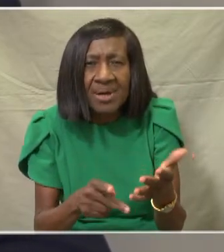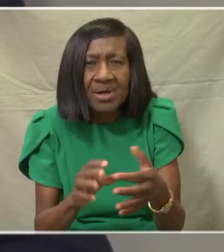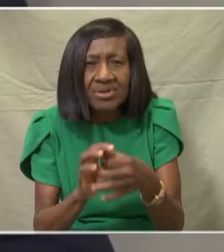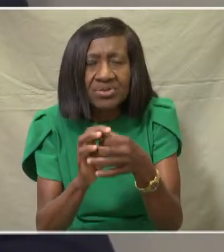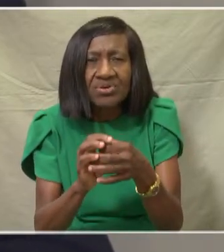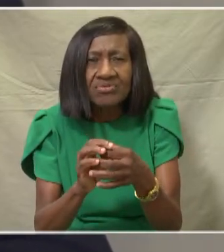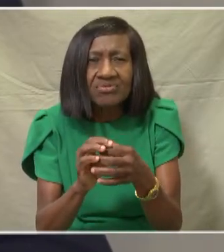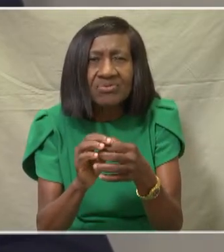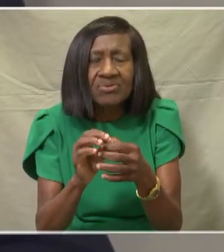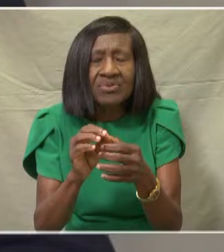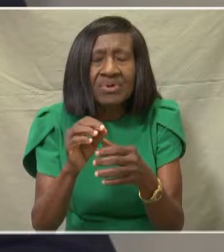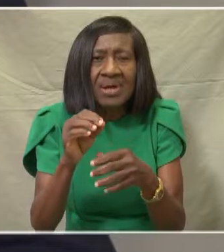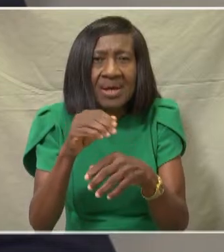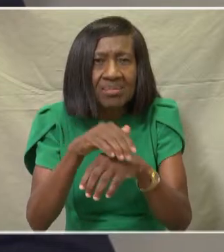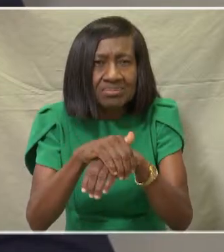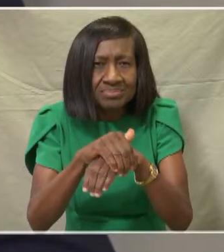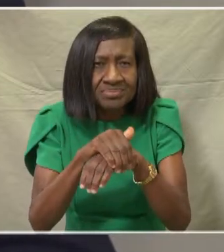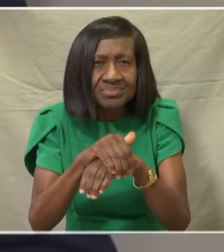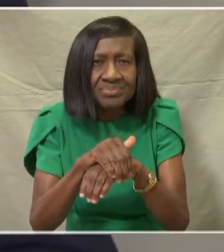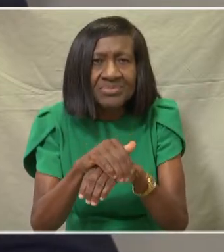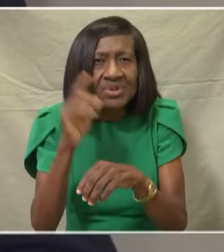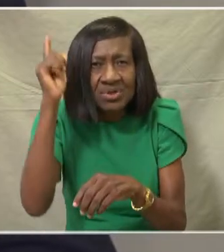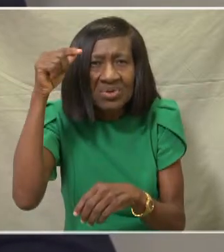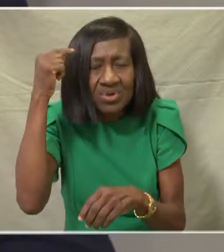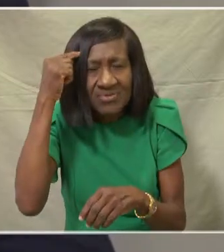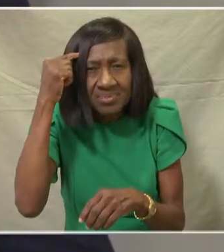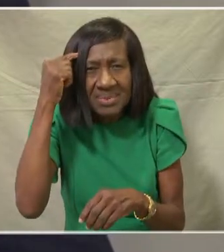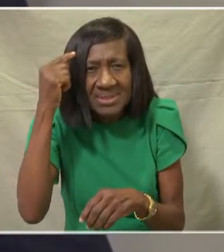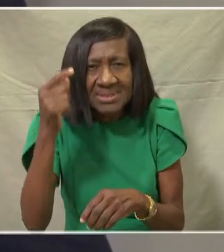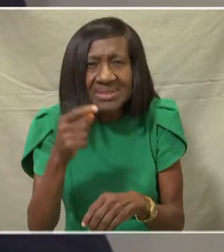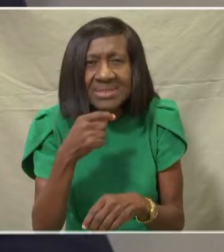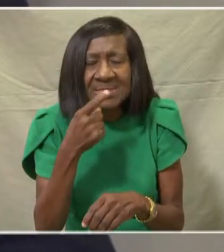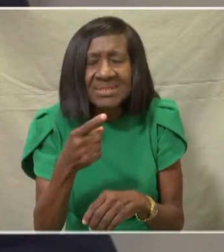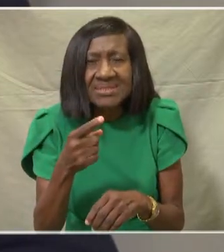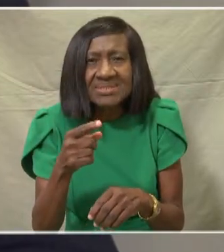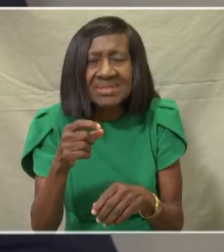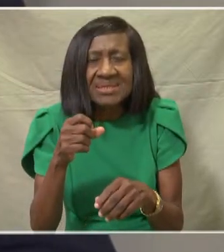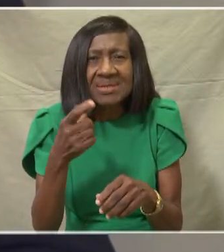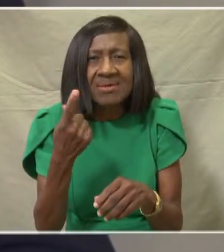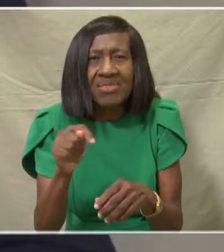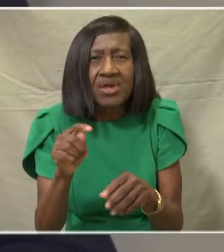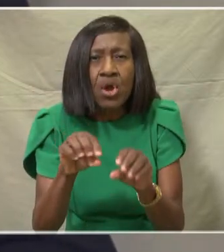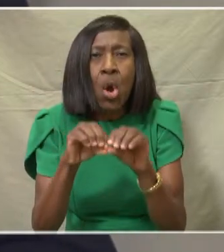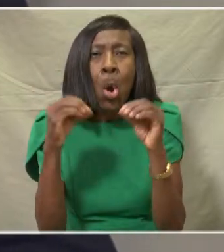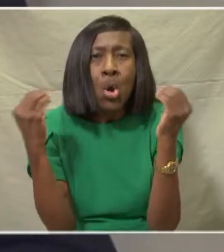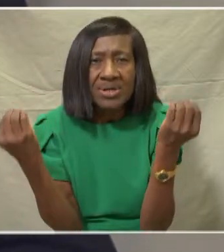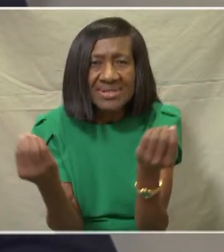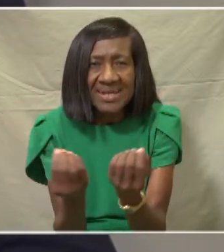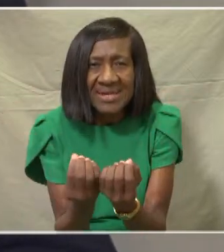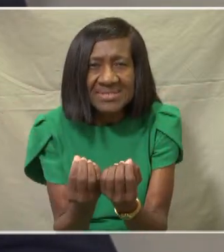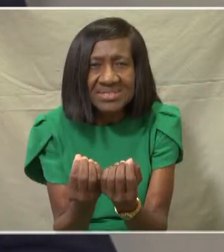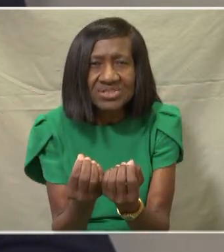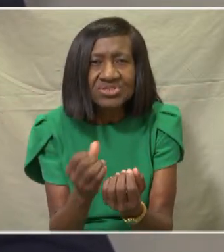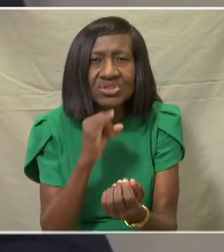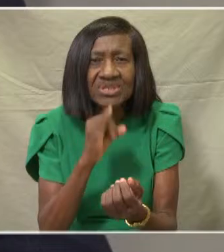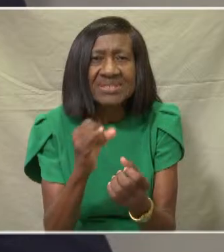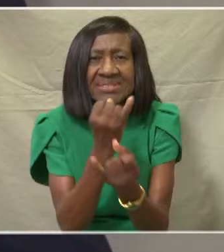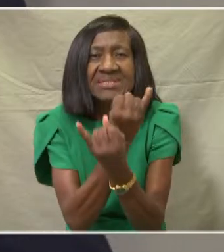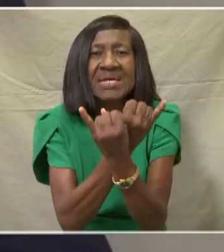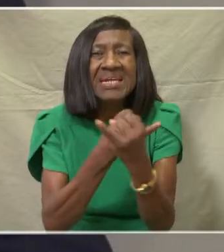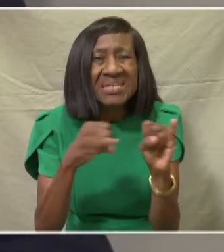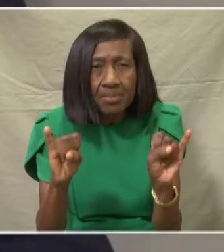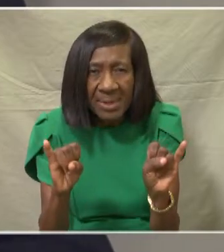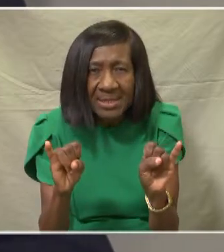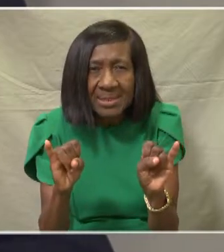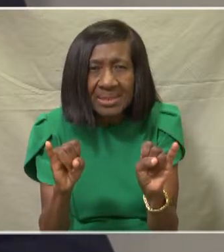CPA is countries all over the world, and the organisation is independent of that. And yes, it is absolutely up